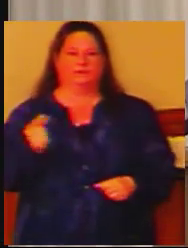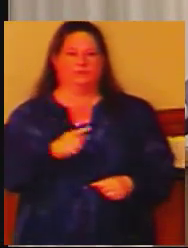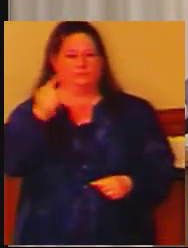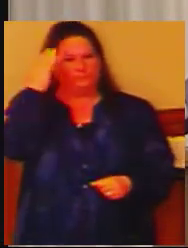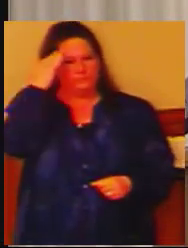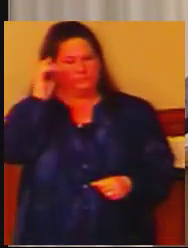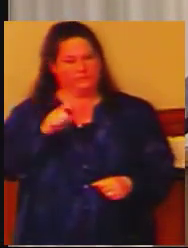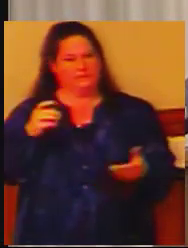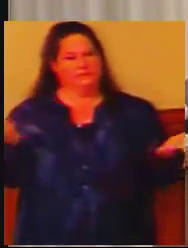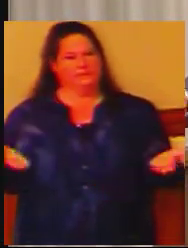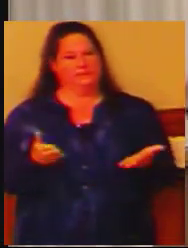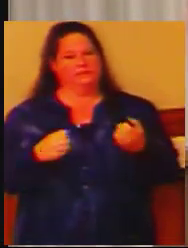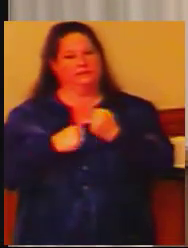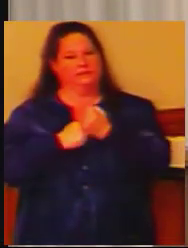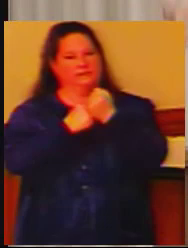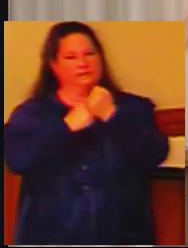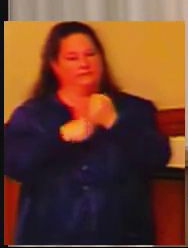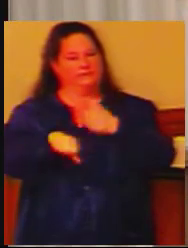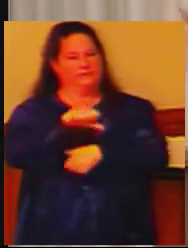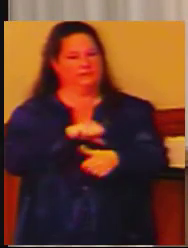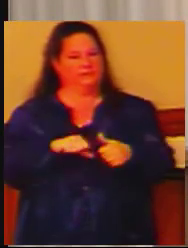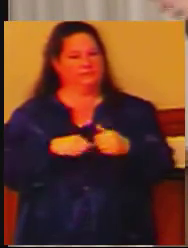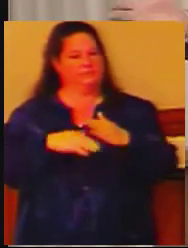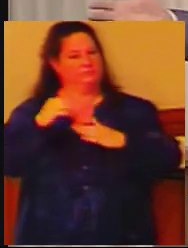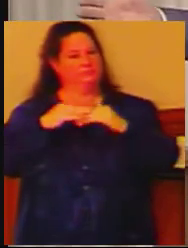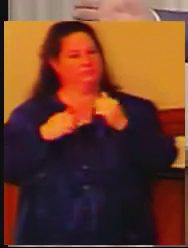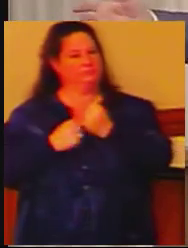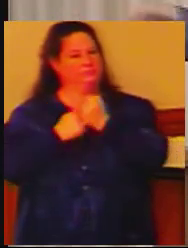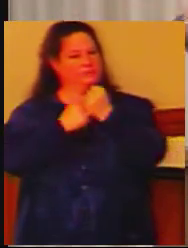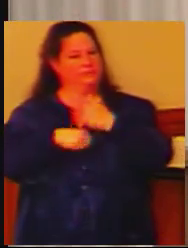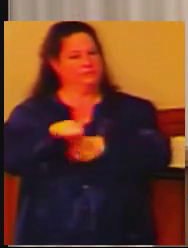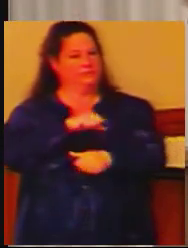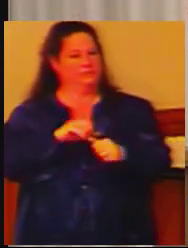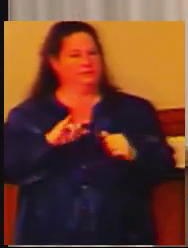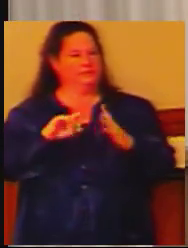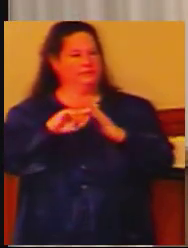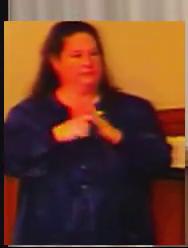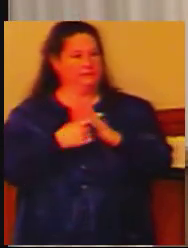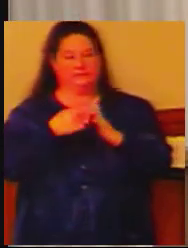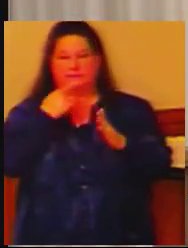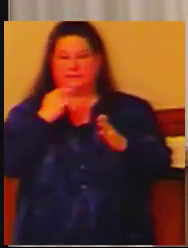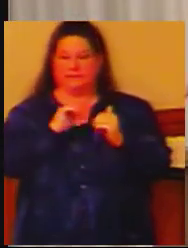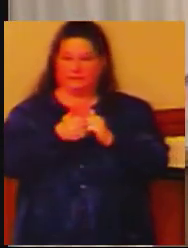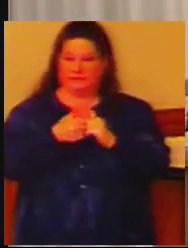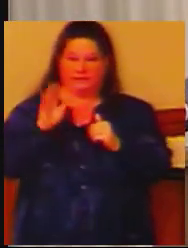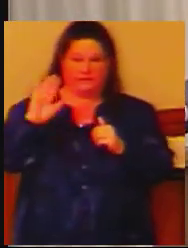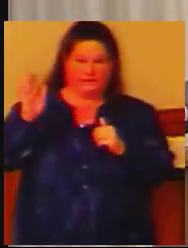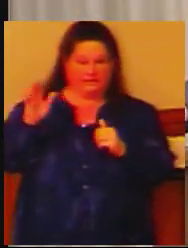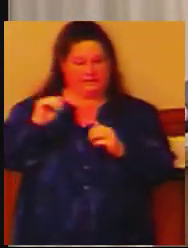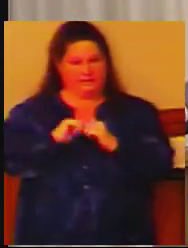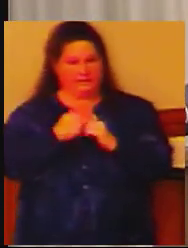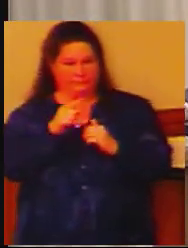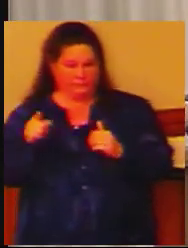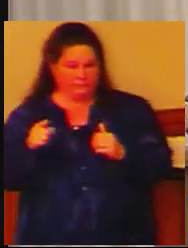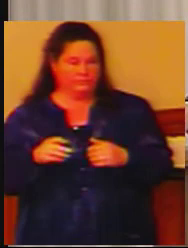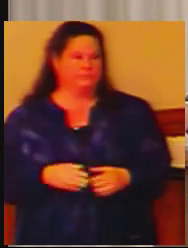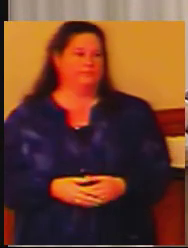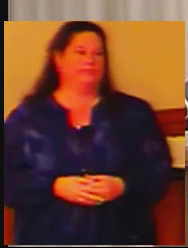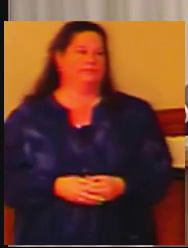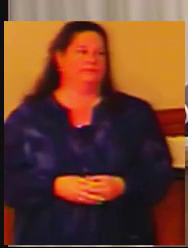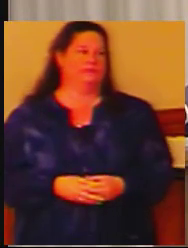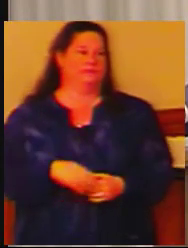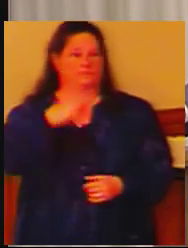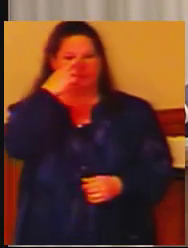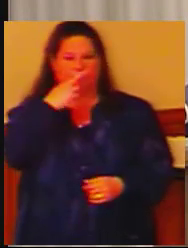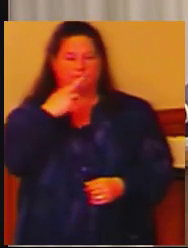be here to edify each other and build each other up. And that starts with it. Just a simple little, hey, how are you? Okay, in